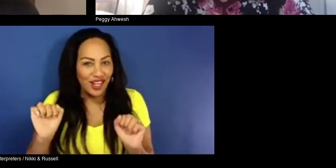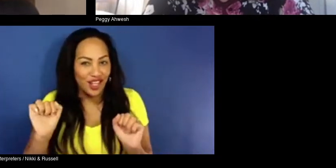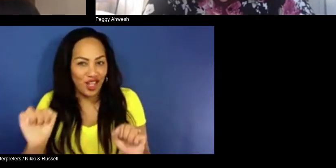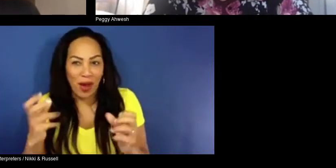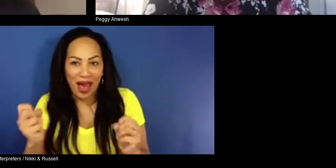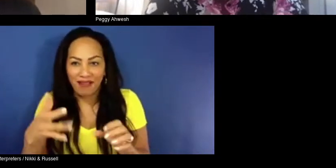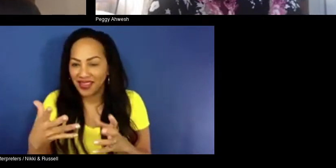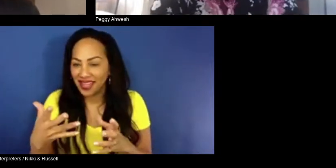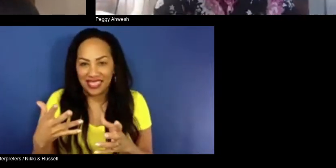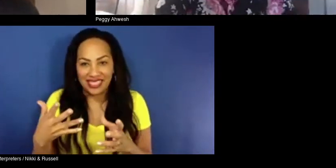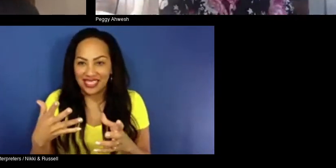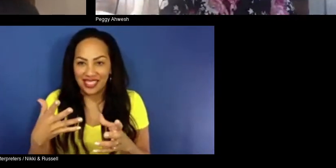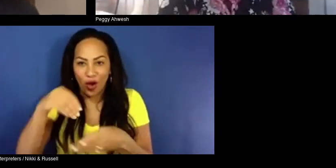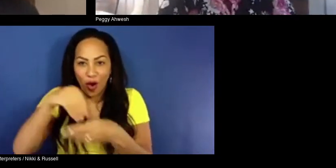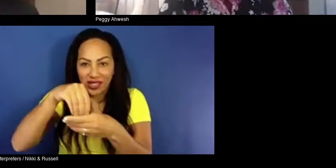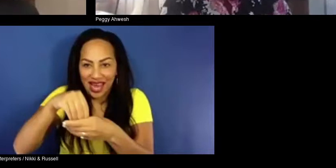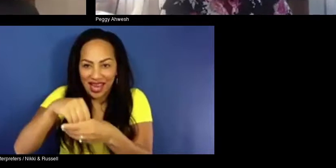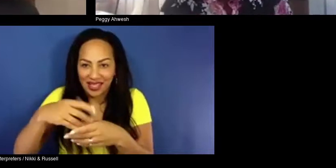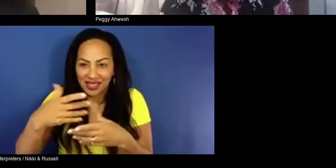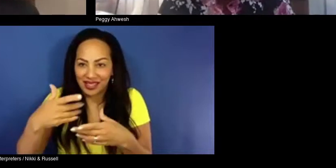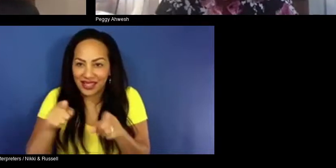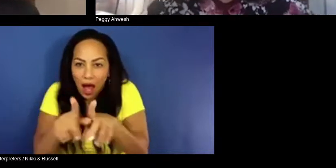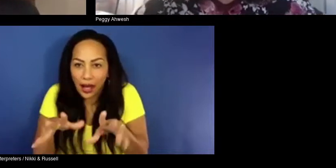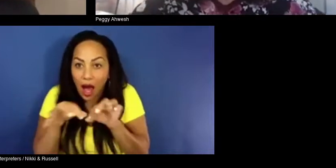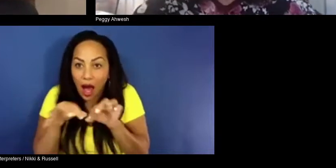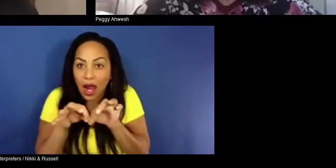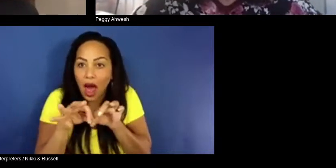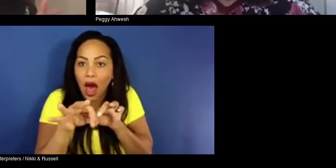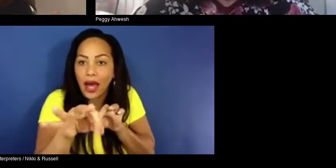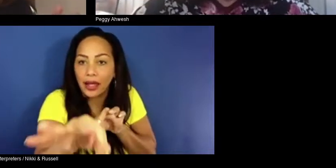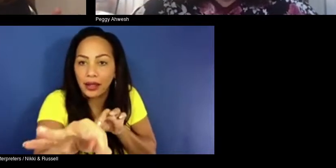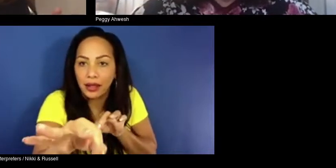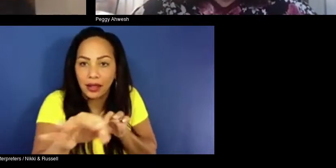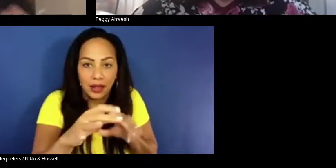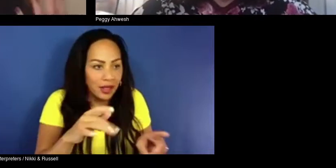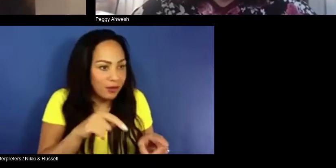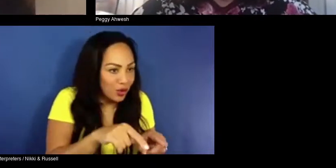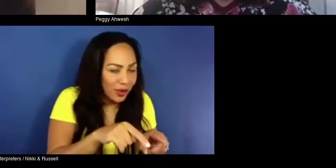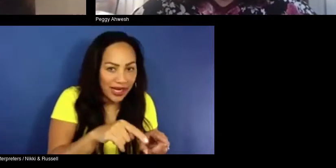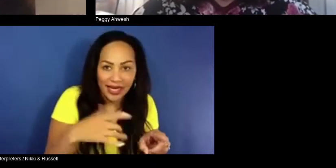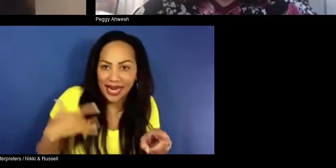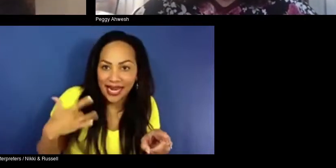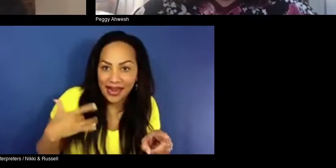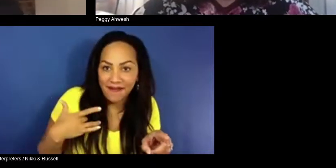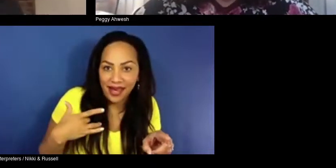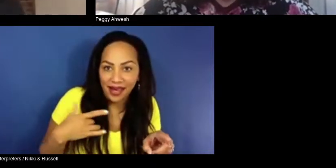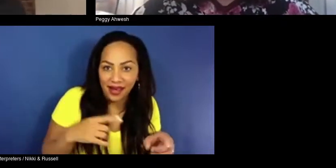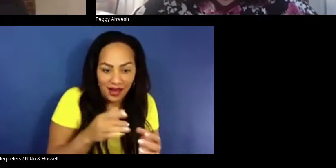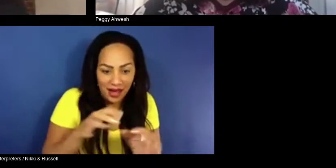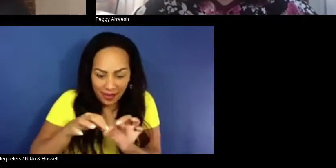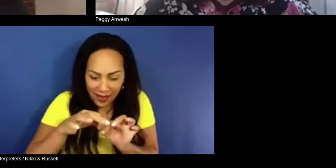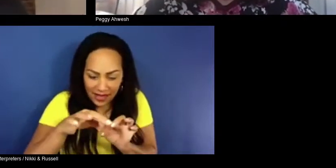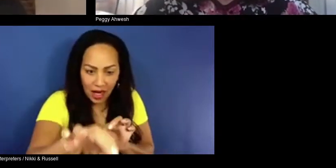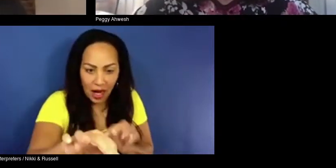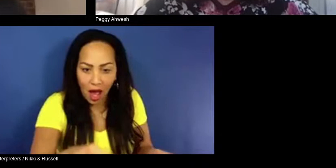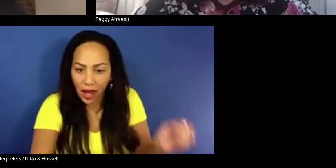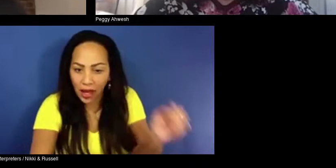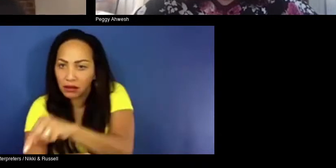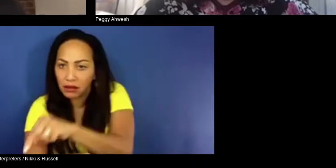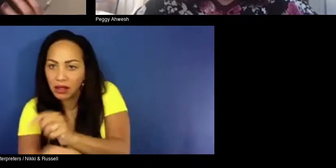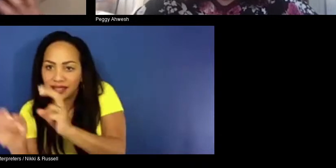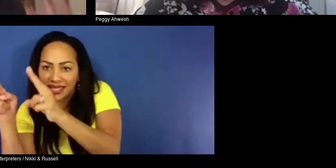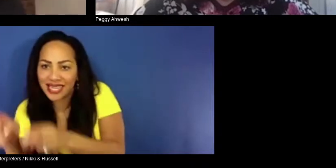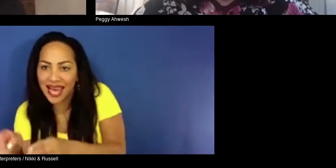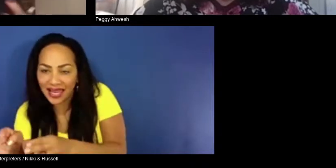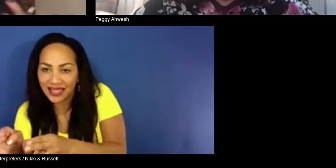non-existent, you know? And so you have many sort of dead things becoming alive, but then in other cases